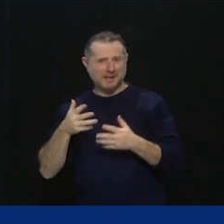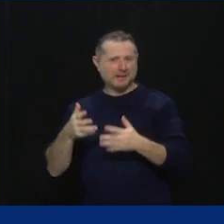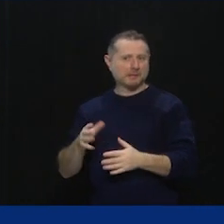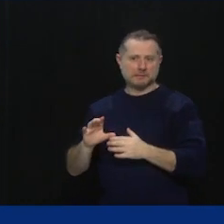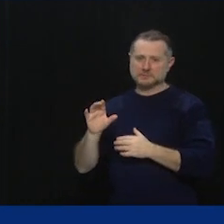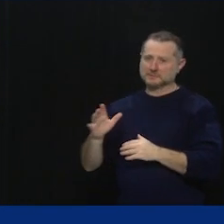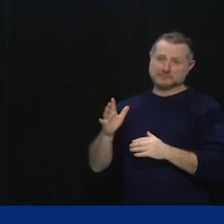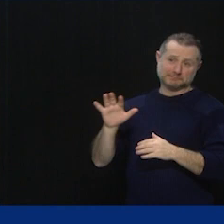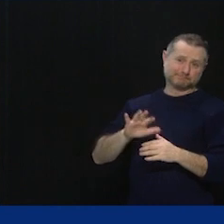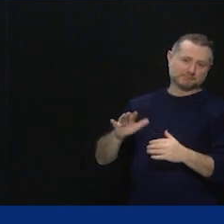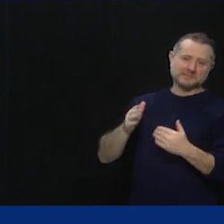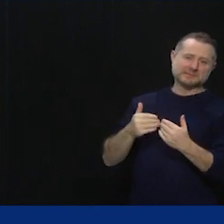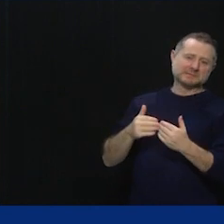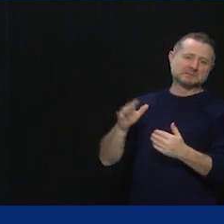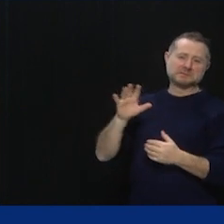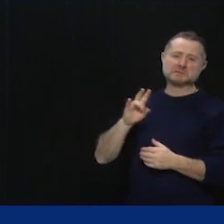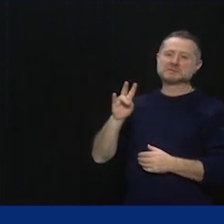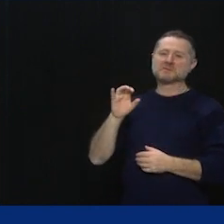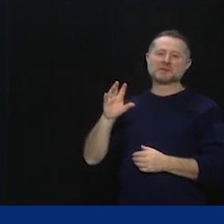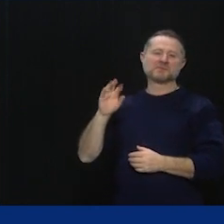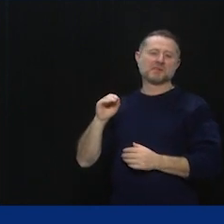be over $750 million.